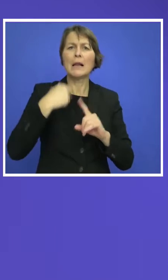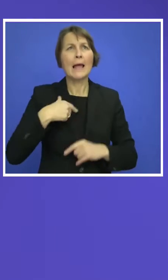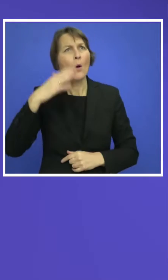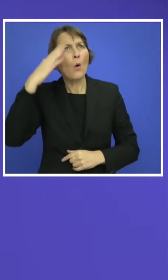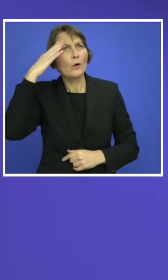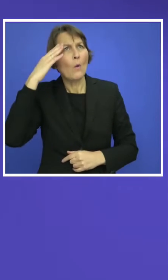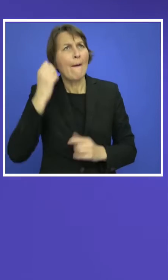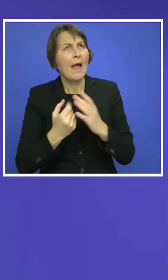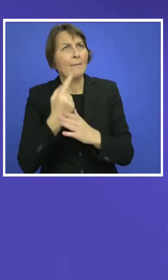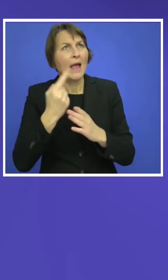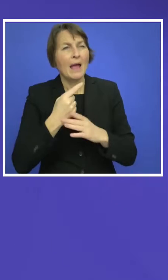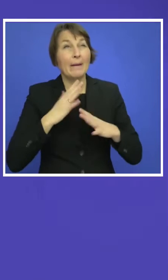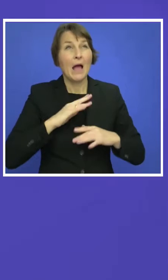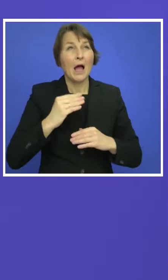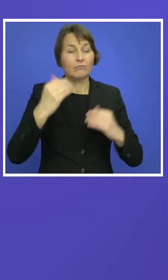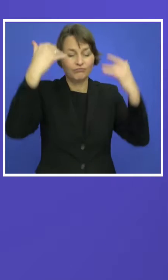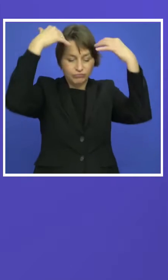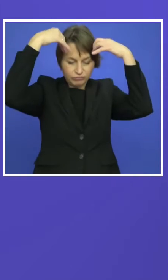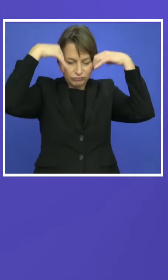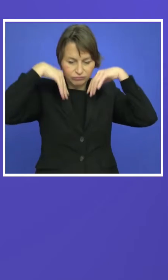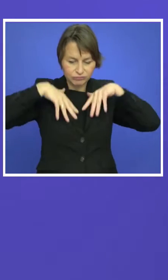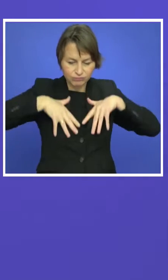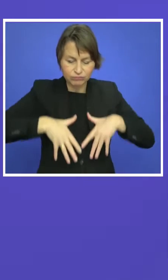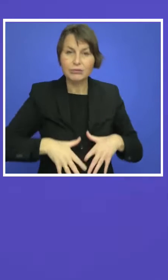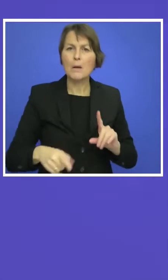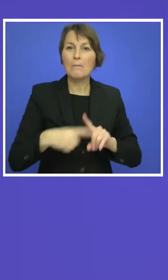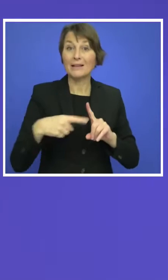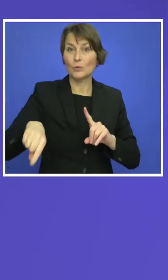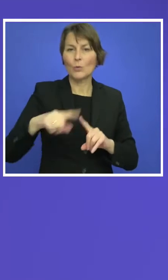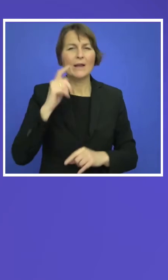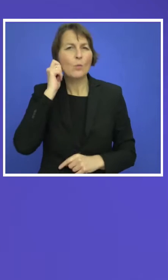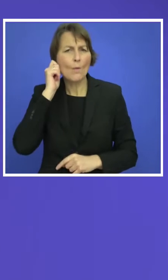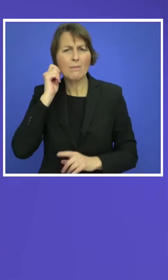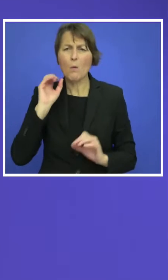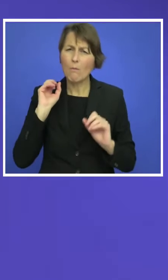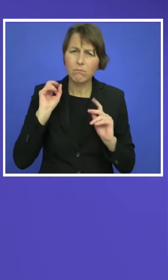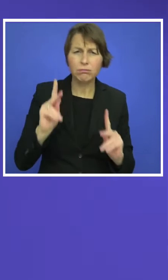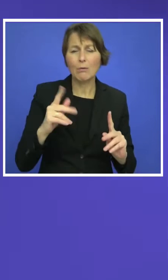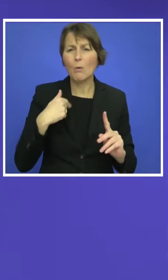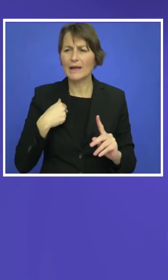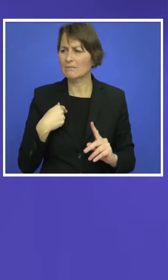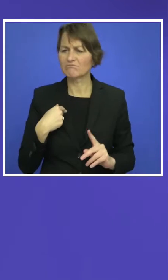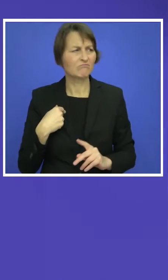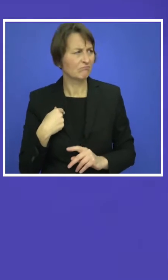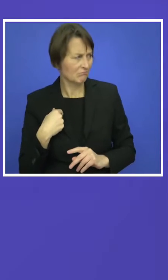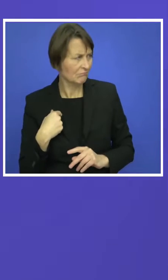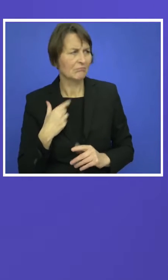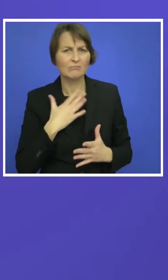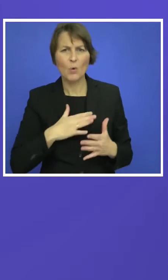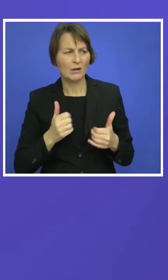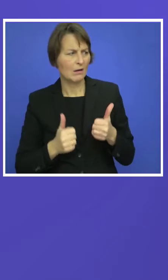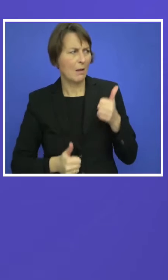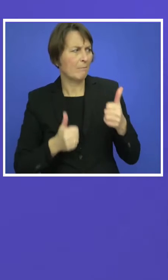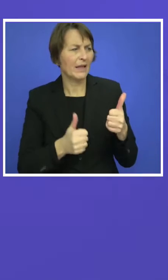self-esteem and on our willingness as women to compete with men. And that needs to stop. This is something